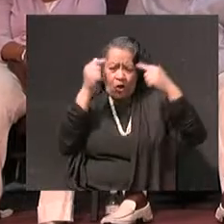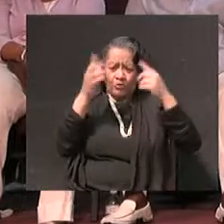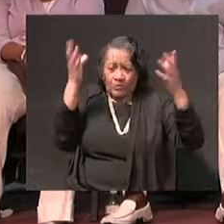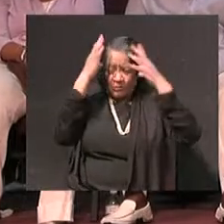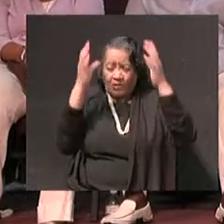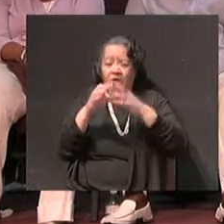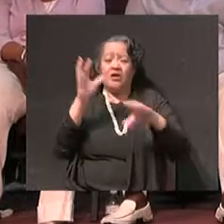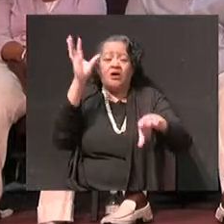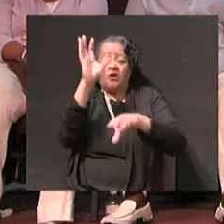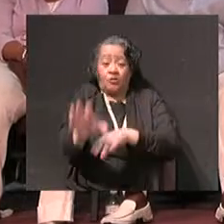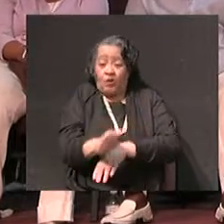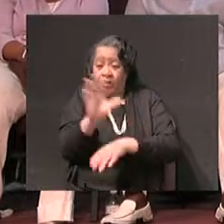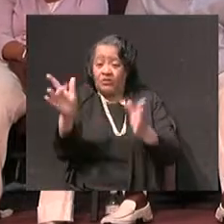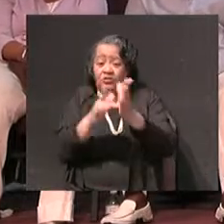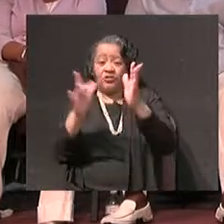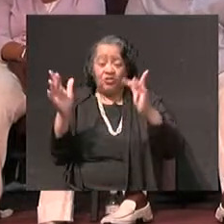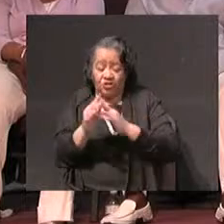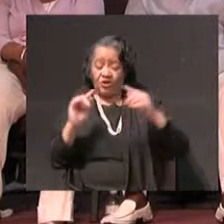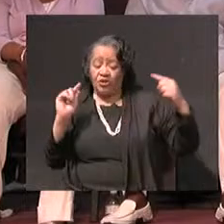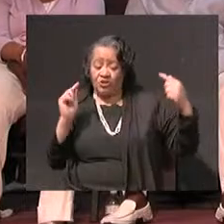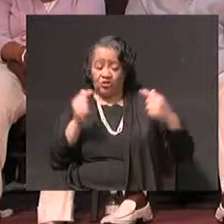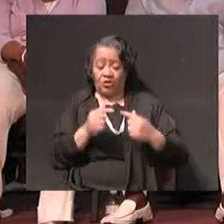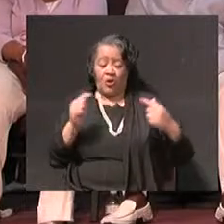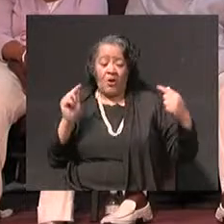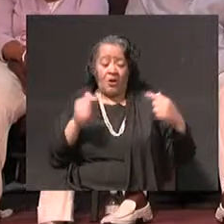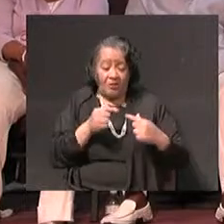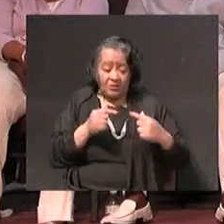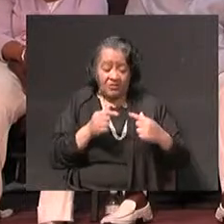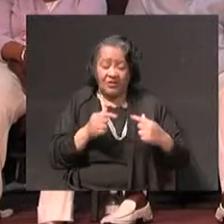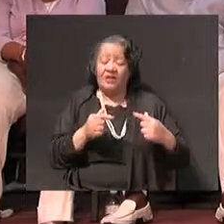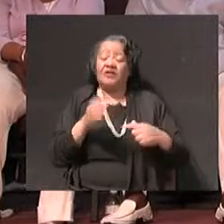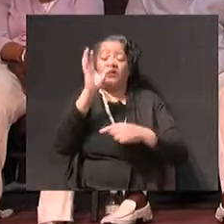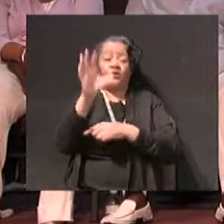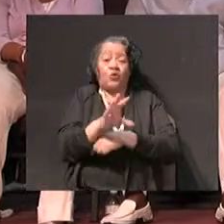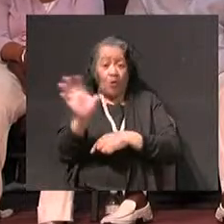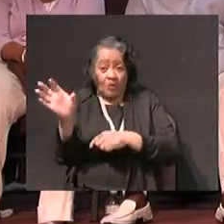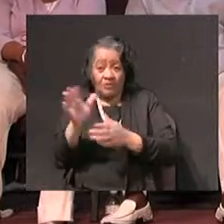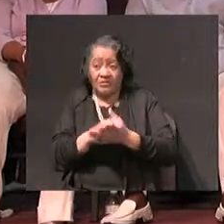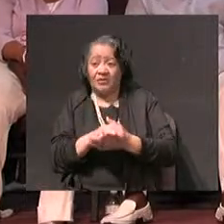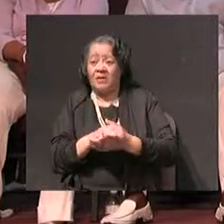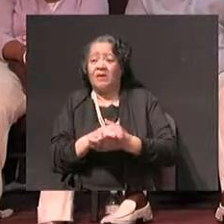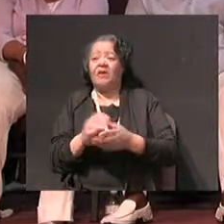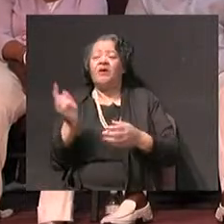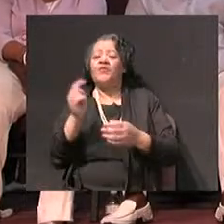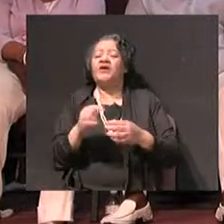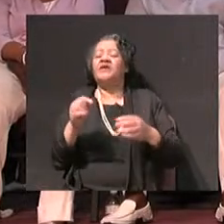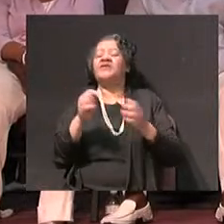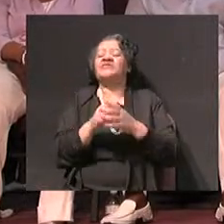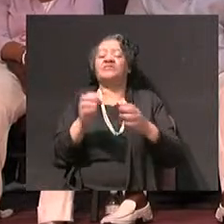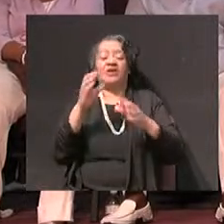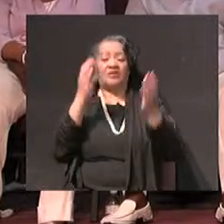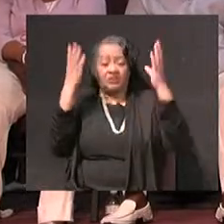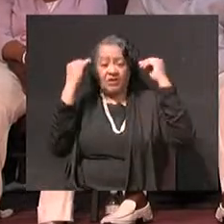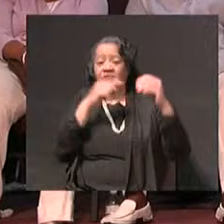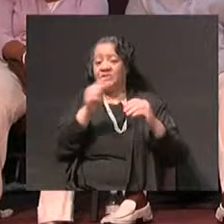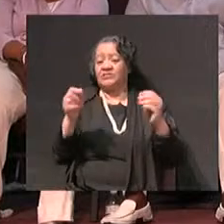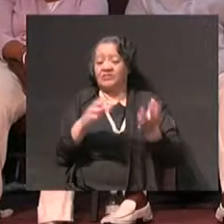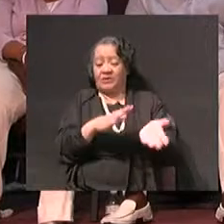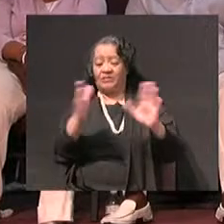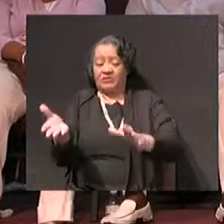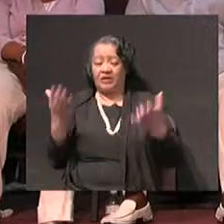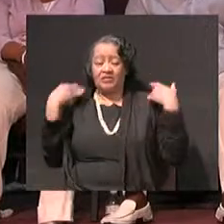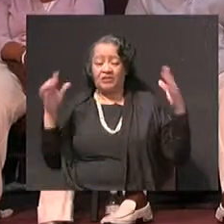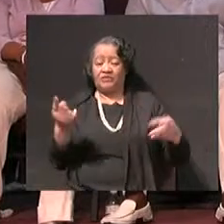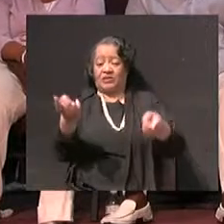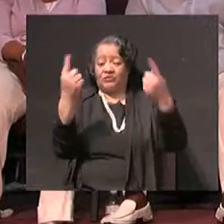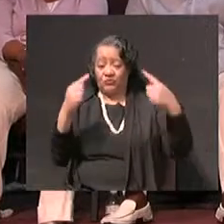head of Satan. Maybe he took him to Exodus 12, where Moses said the death angel's coming,